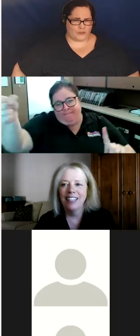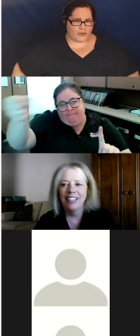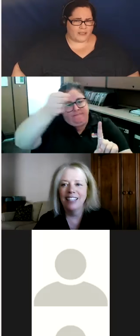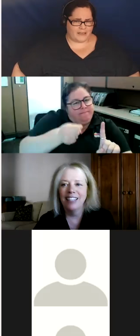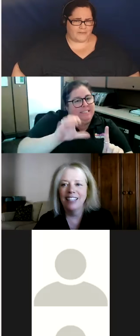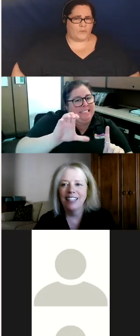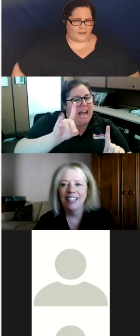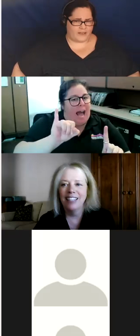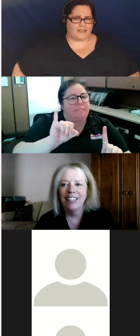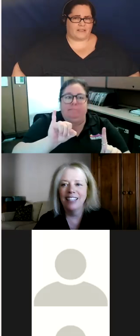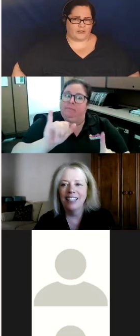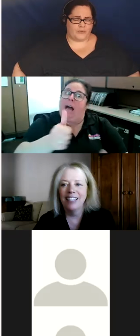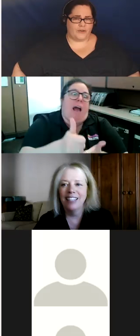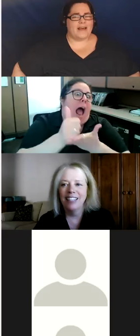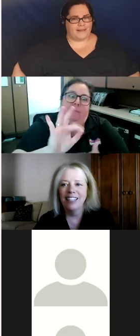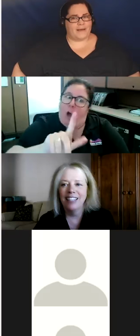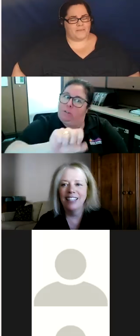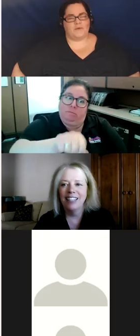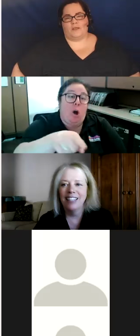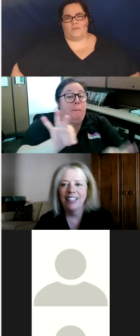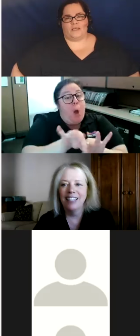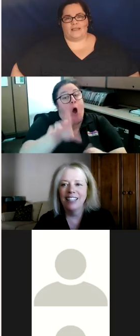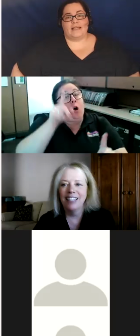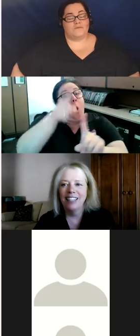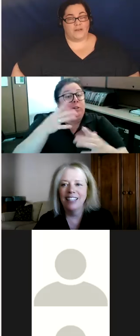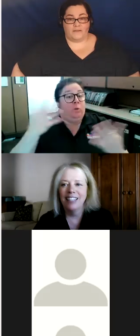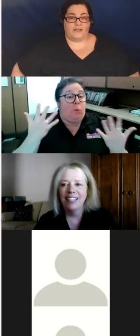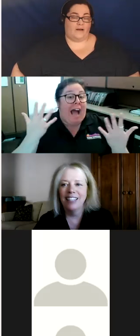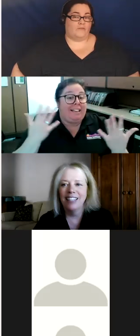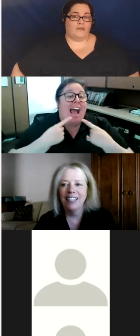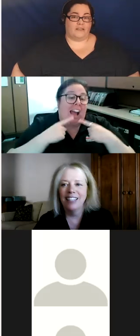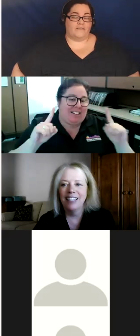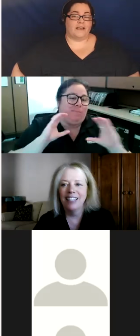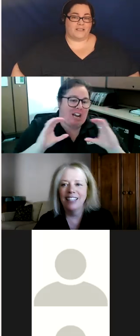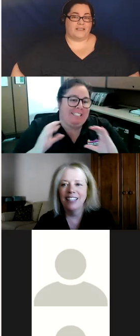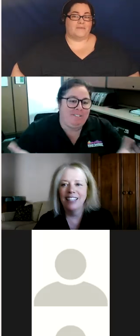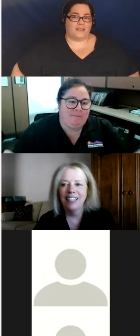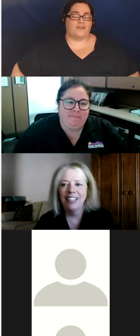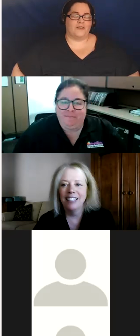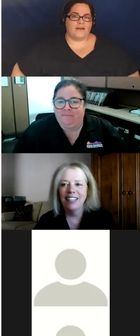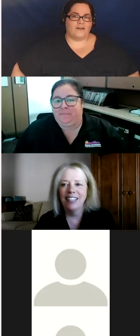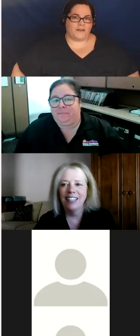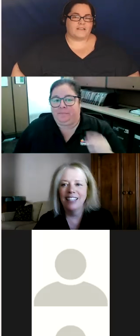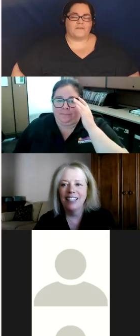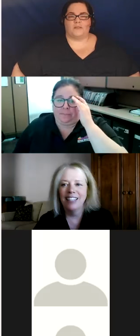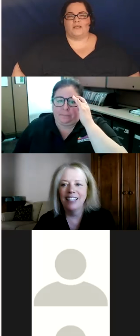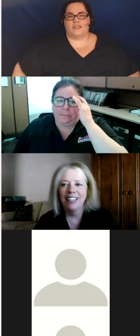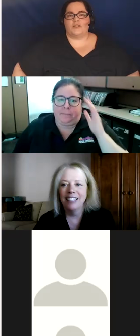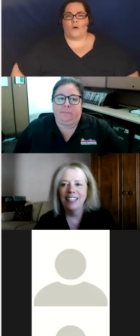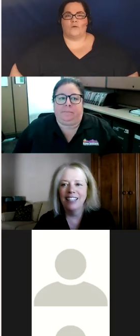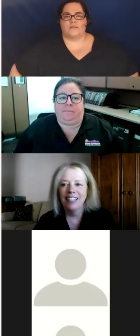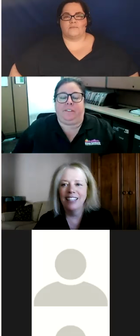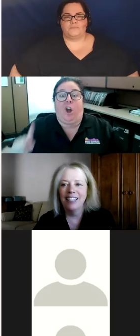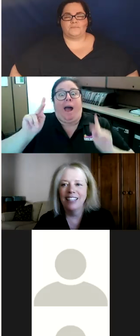that you're struggling even with an ASL interpreter, that might be what you need. That's very, very helpful, and a lot of times it can meet your effective